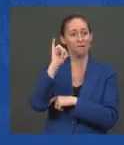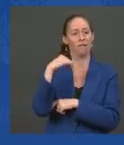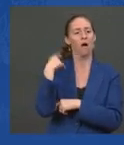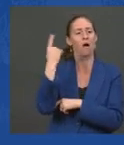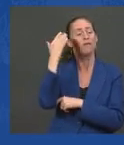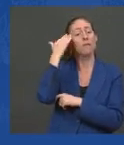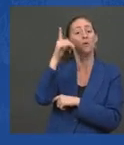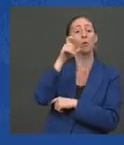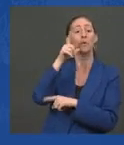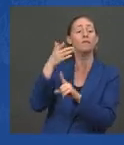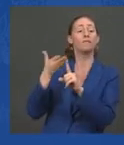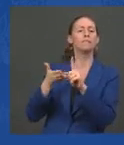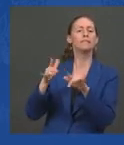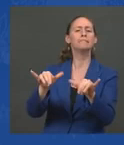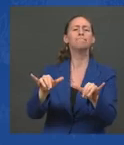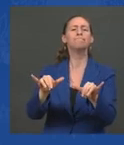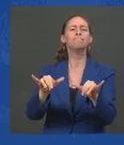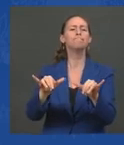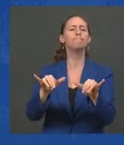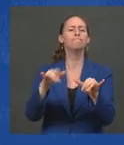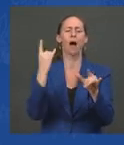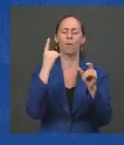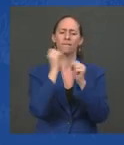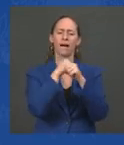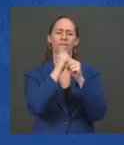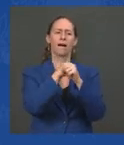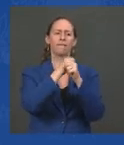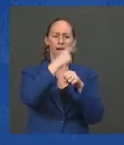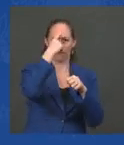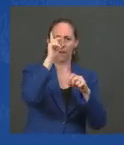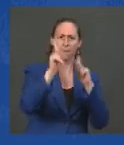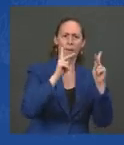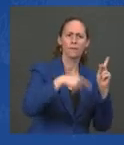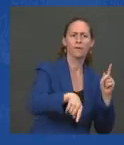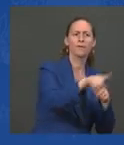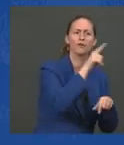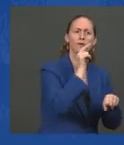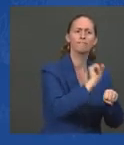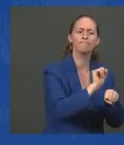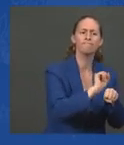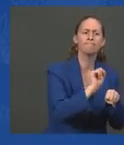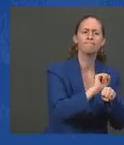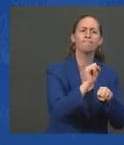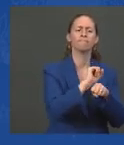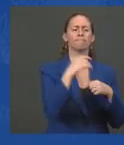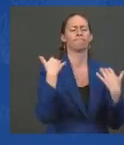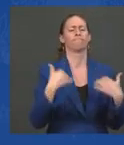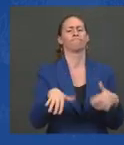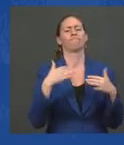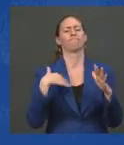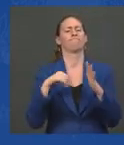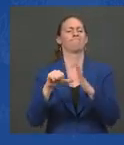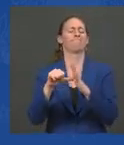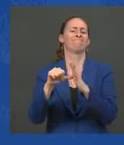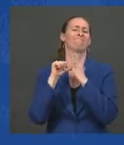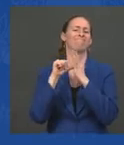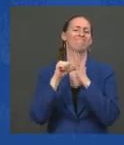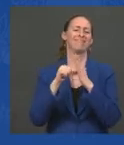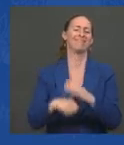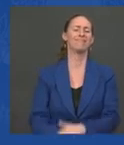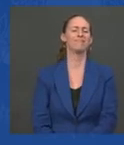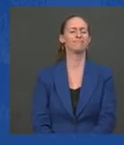a fighter for working people and a voice for those who must be seen and known and to whom